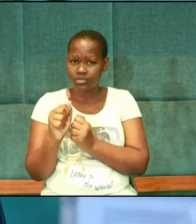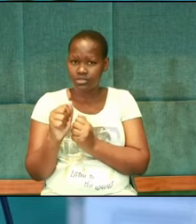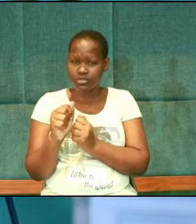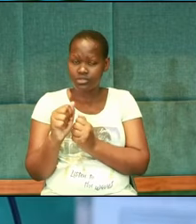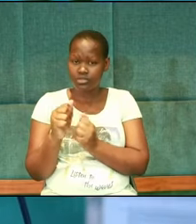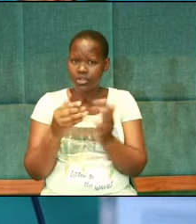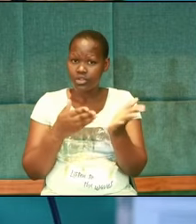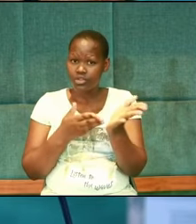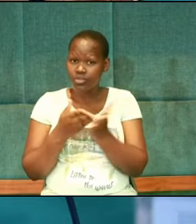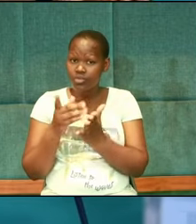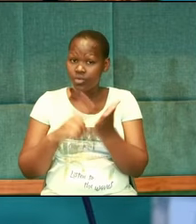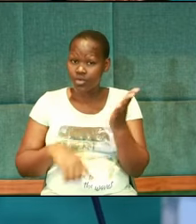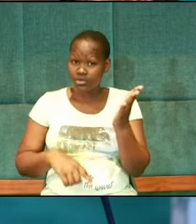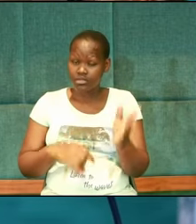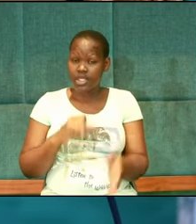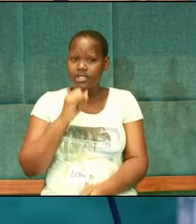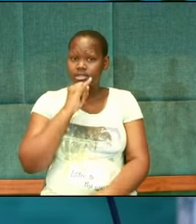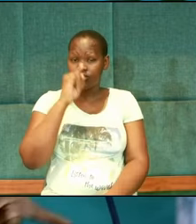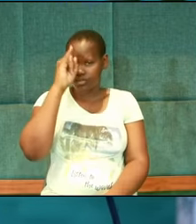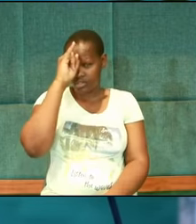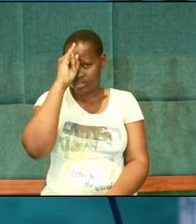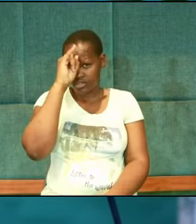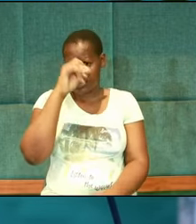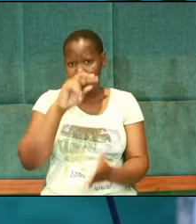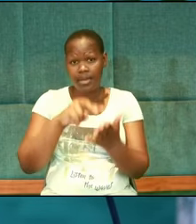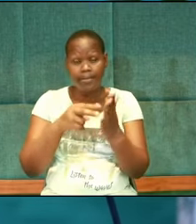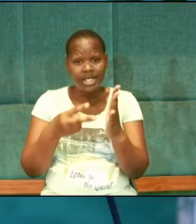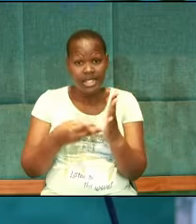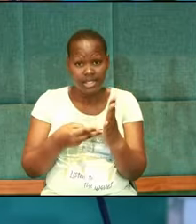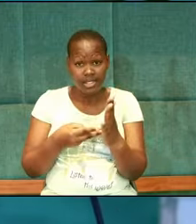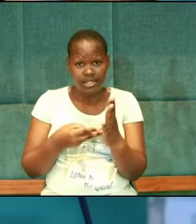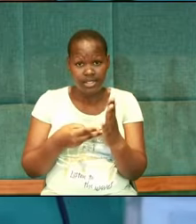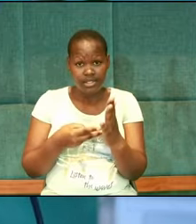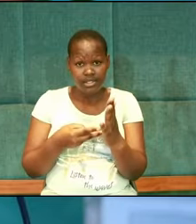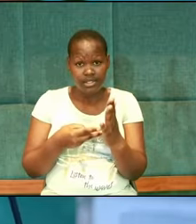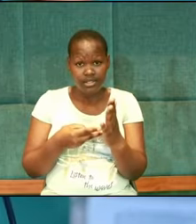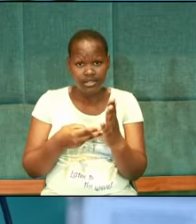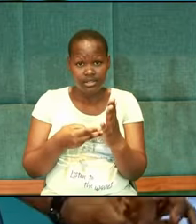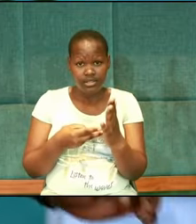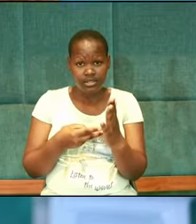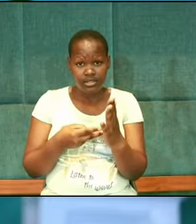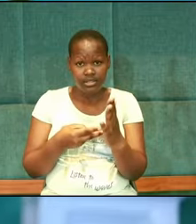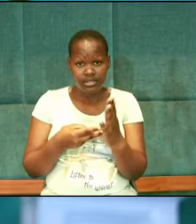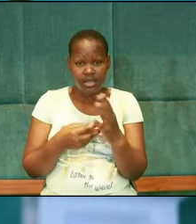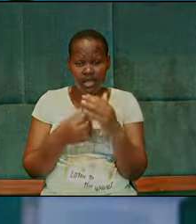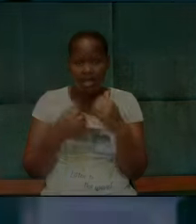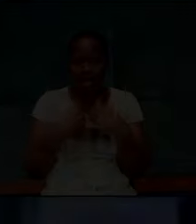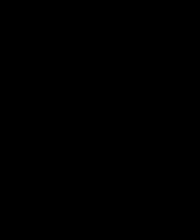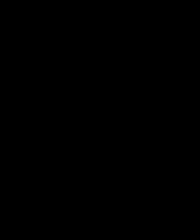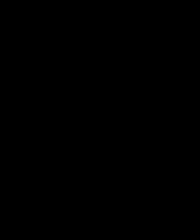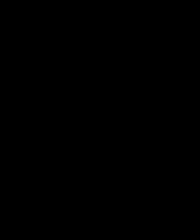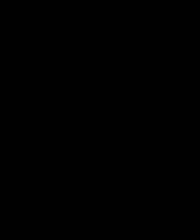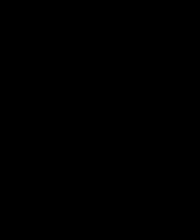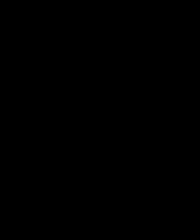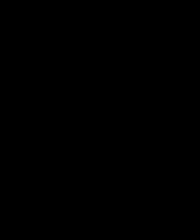what? Ignorance. The meaning is, there is no vaccine for